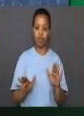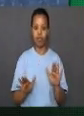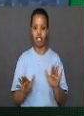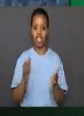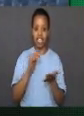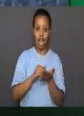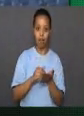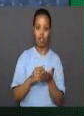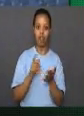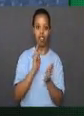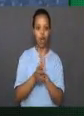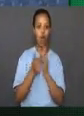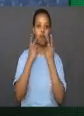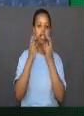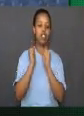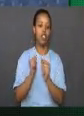again.